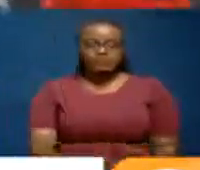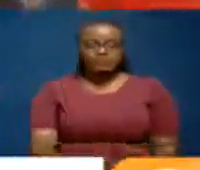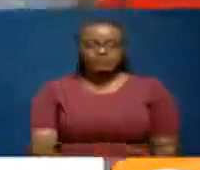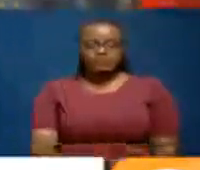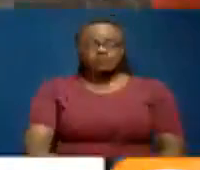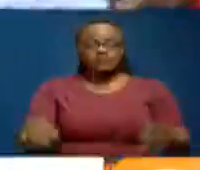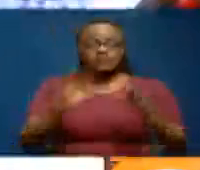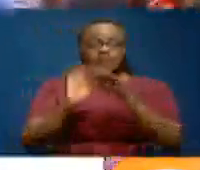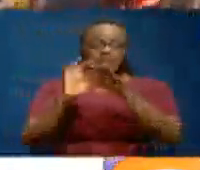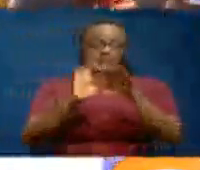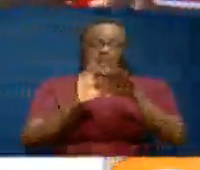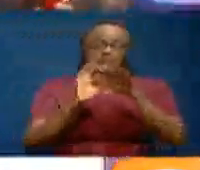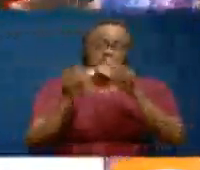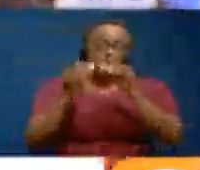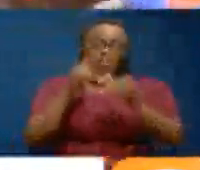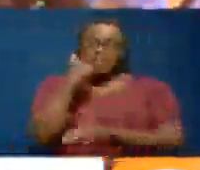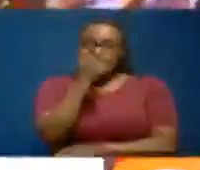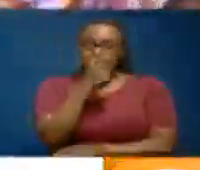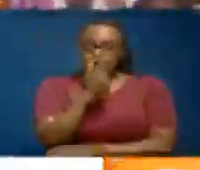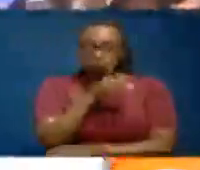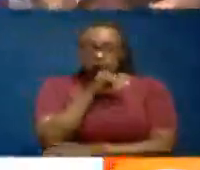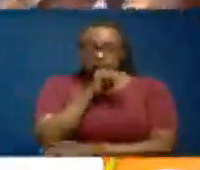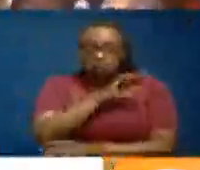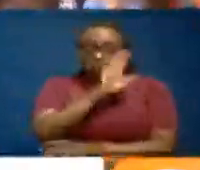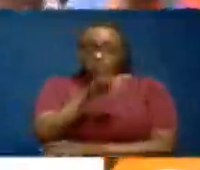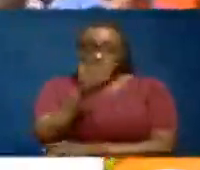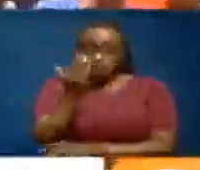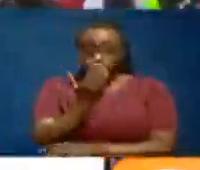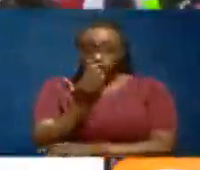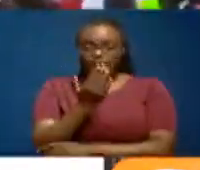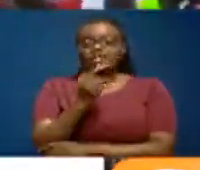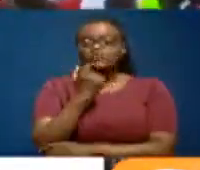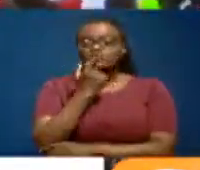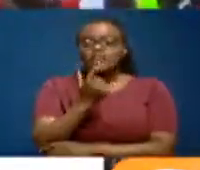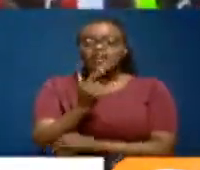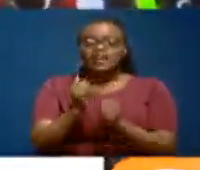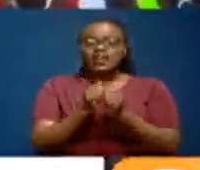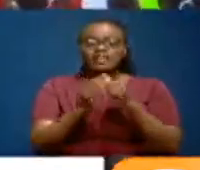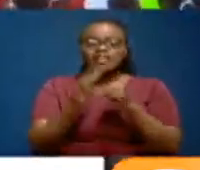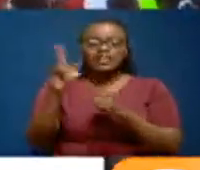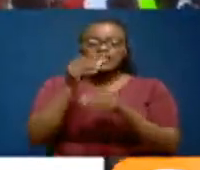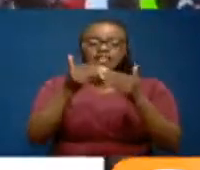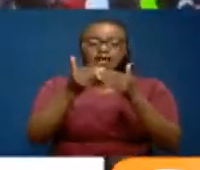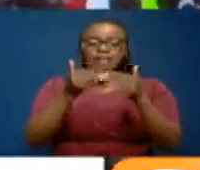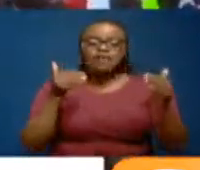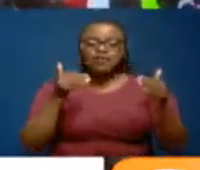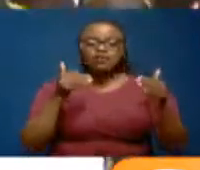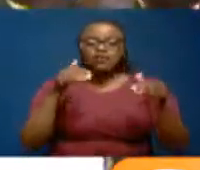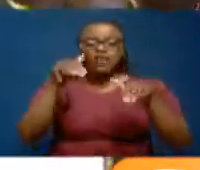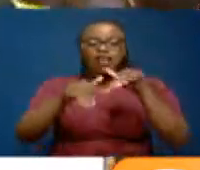Azimio presidential candidate Raila Odinga returned to Turkana County 19 days to the general